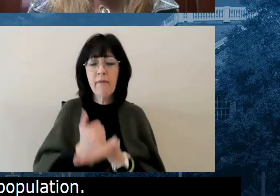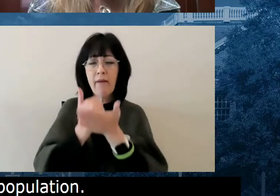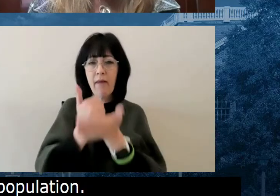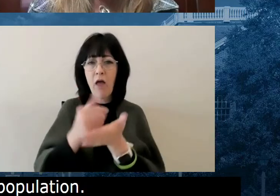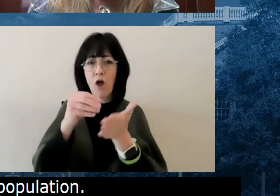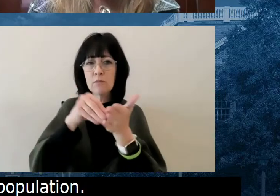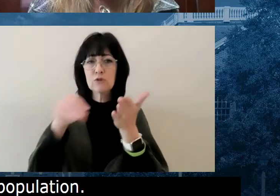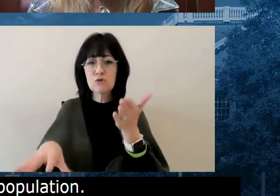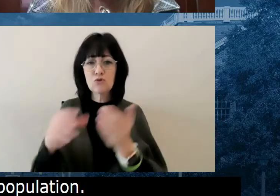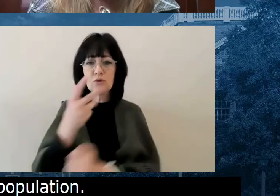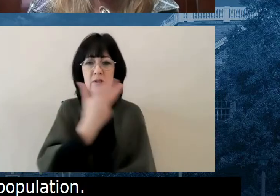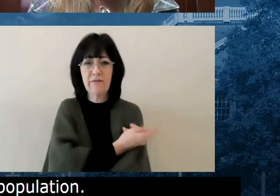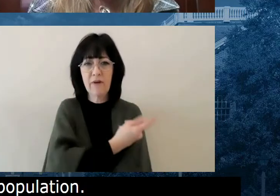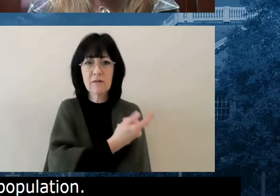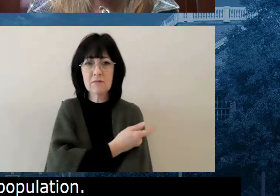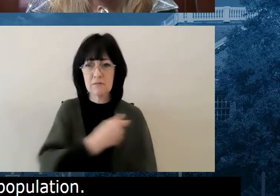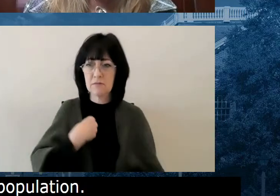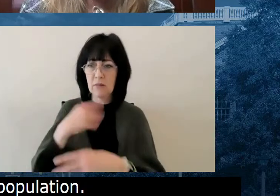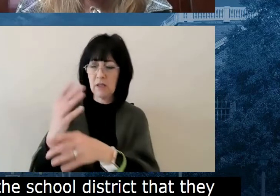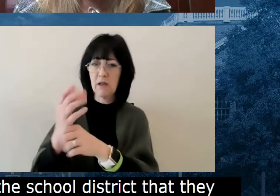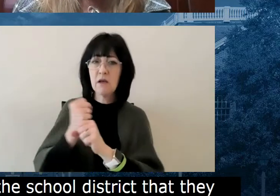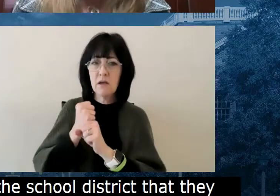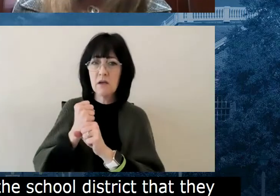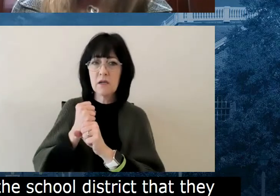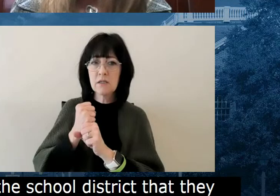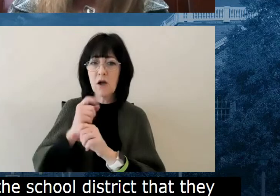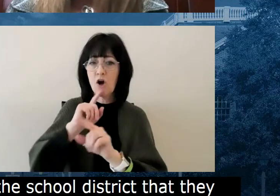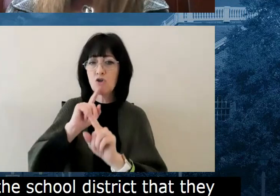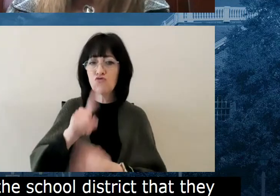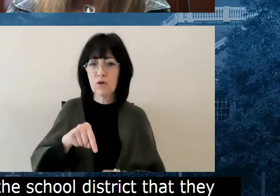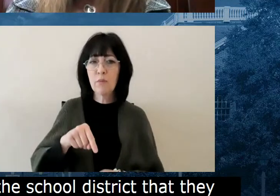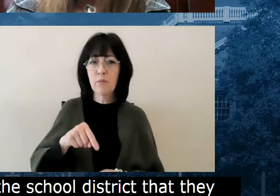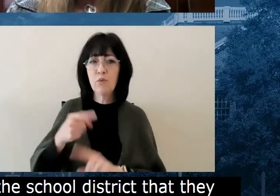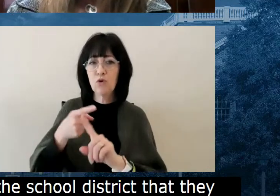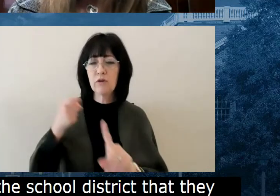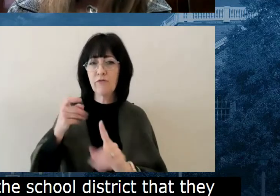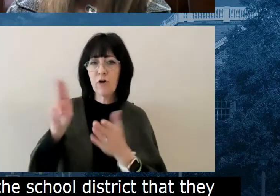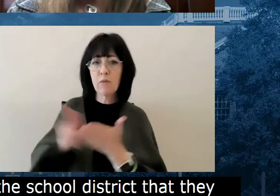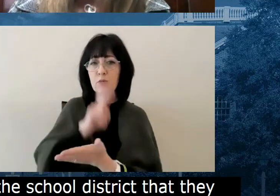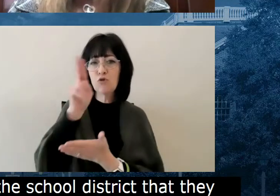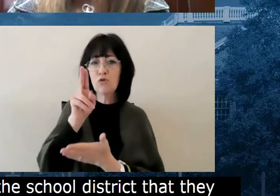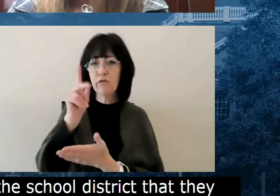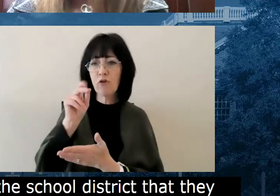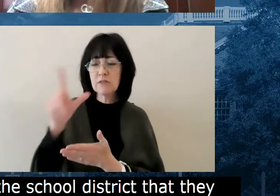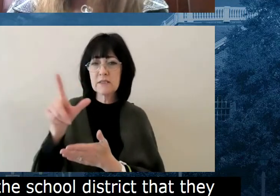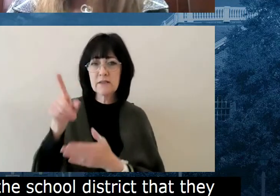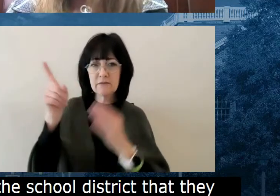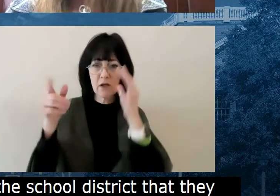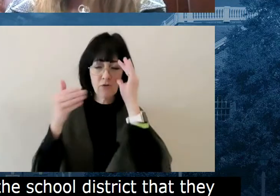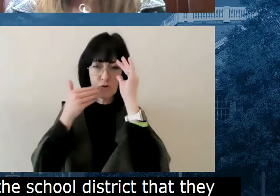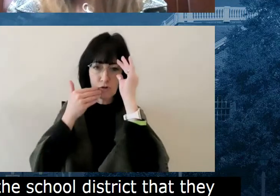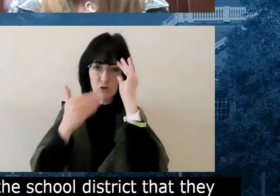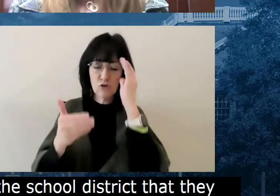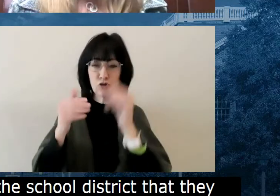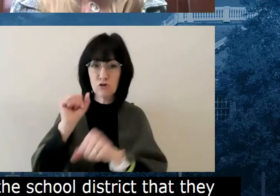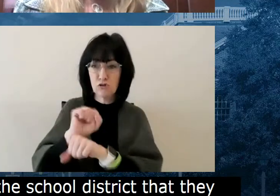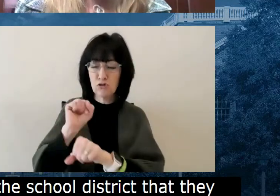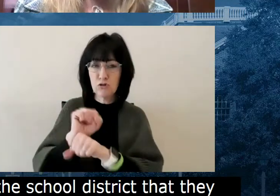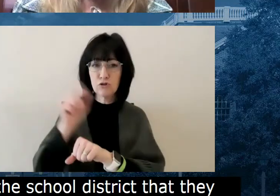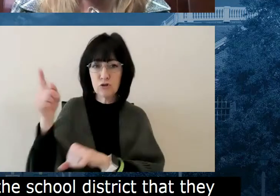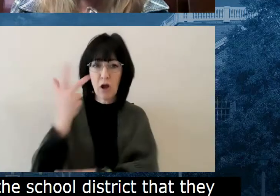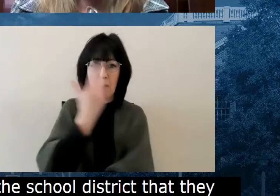that I received from Dr. Asanis just this week, University of Delaware doing a really good job of vaccinating